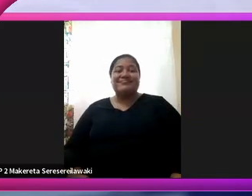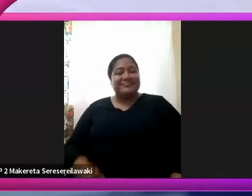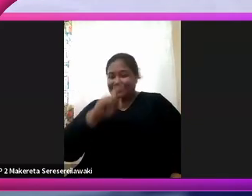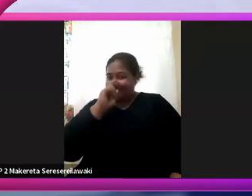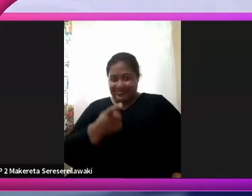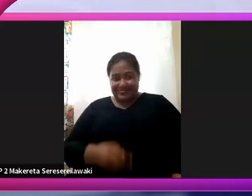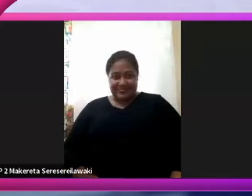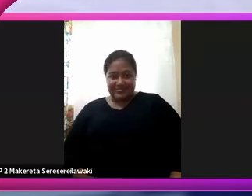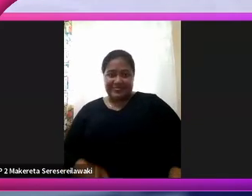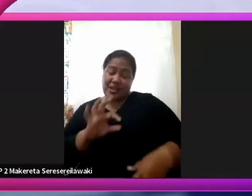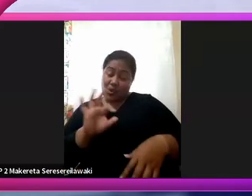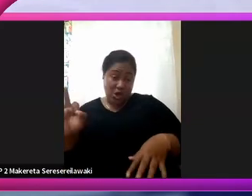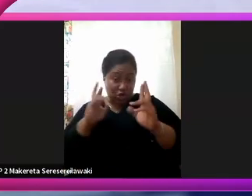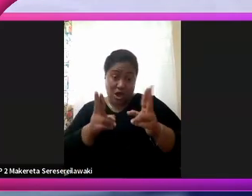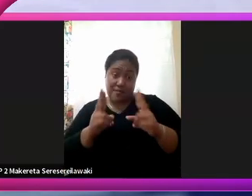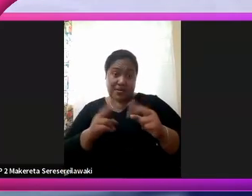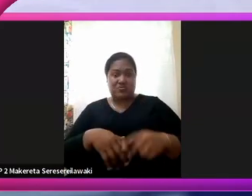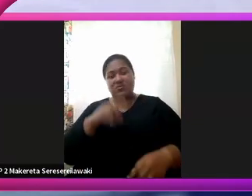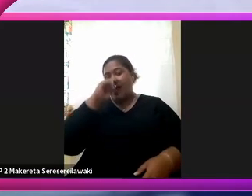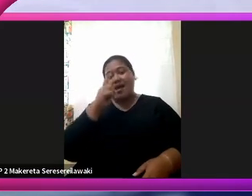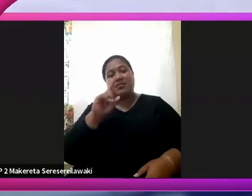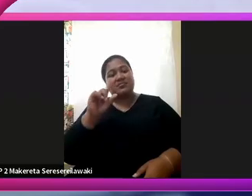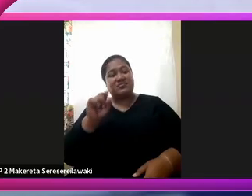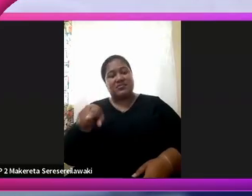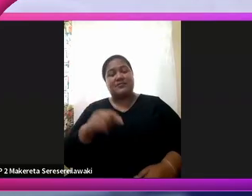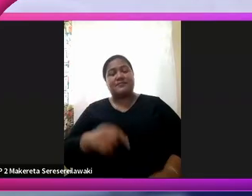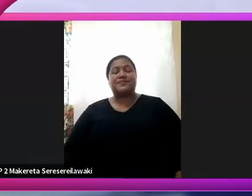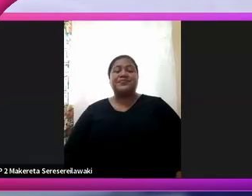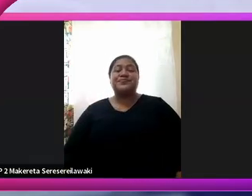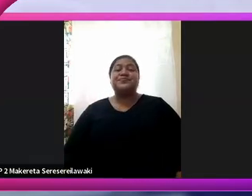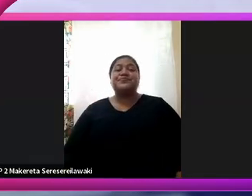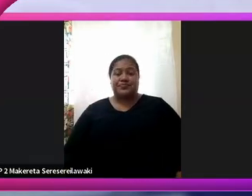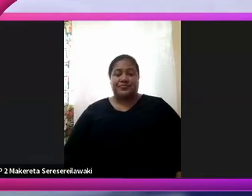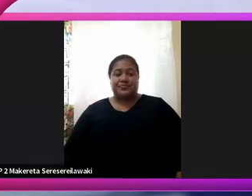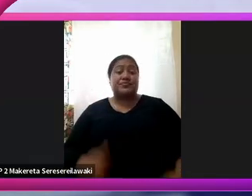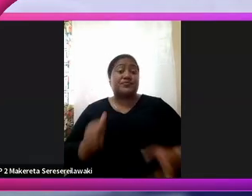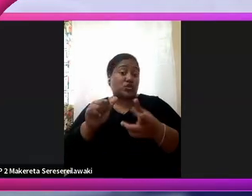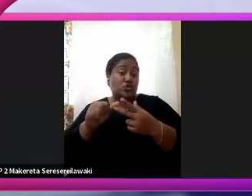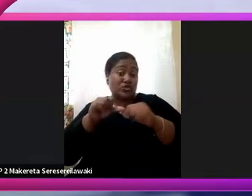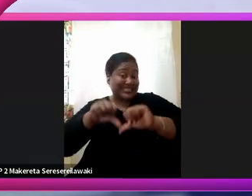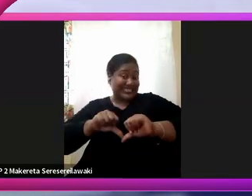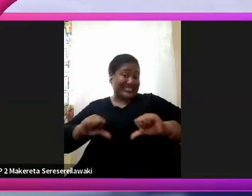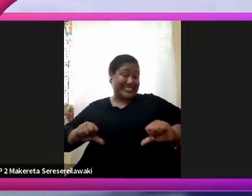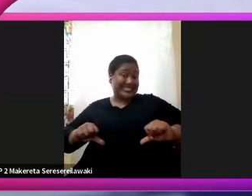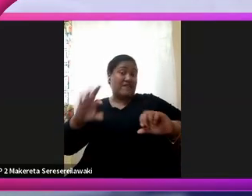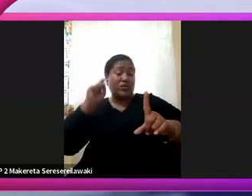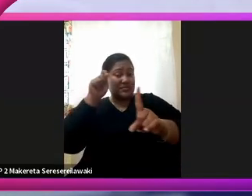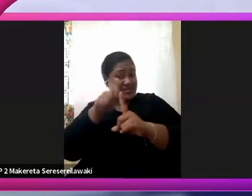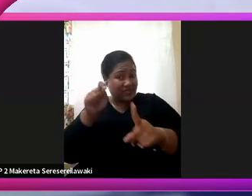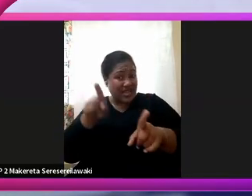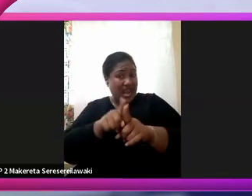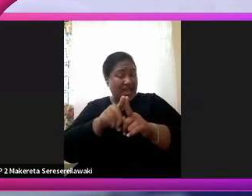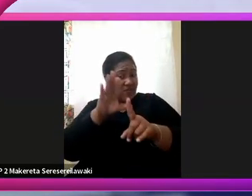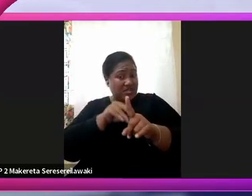not normal, will not trigger that as well. Also, the surgery for specific, like for